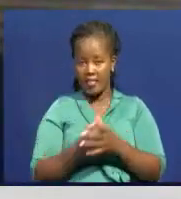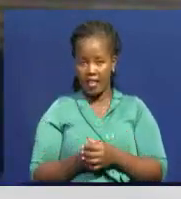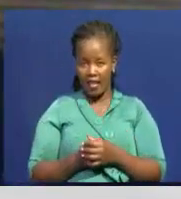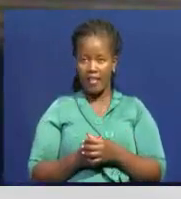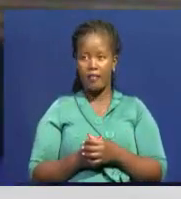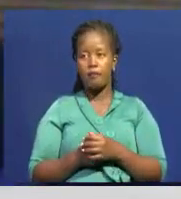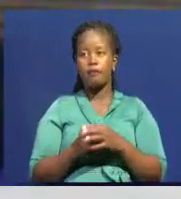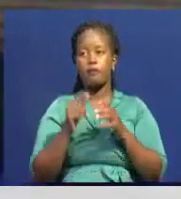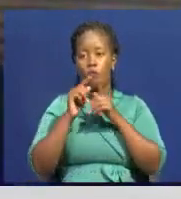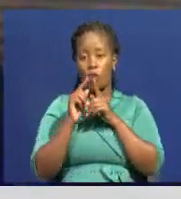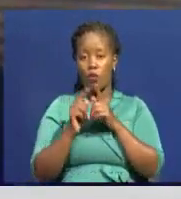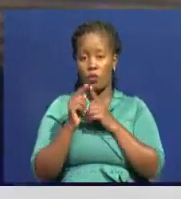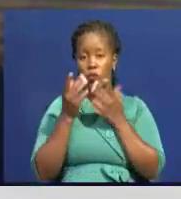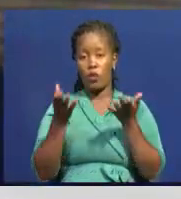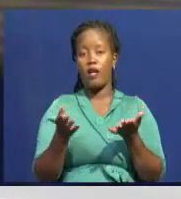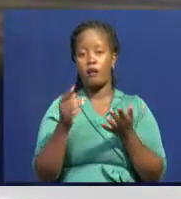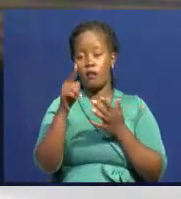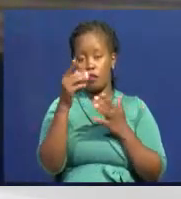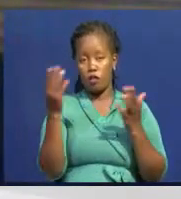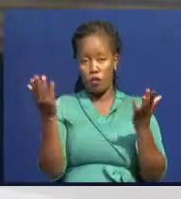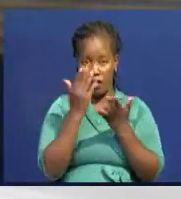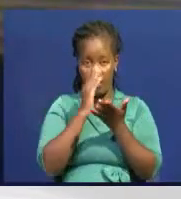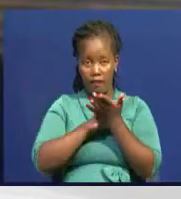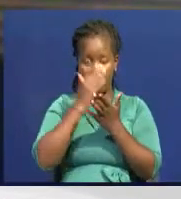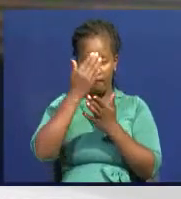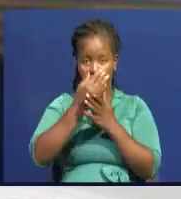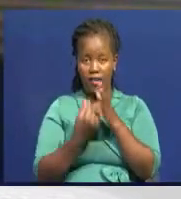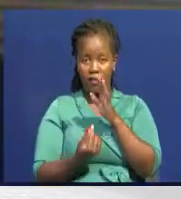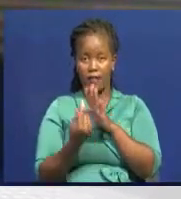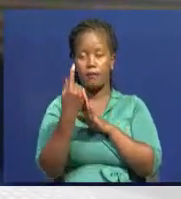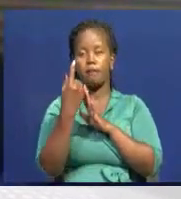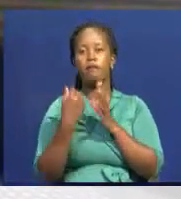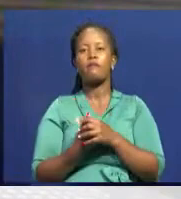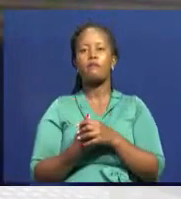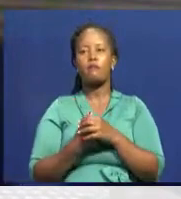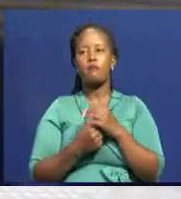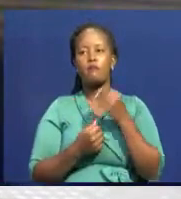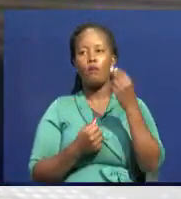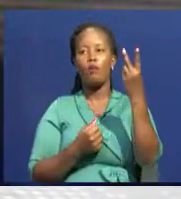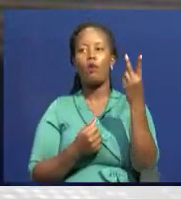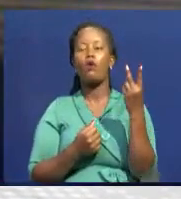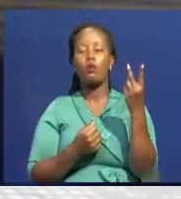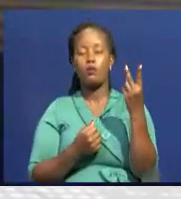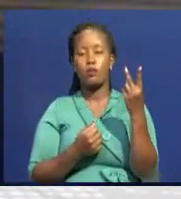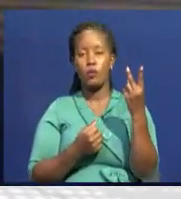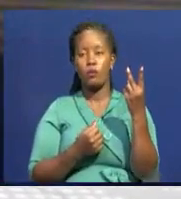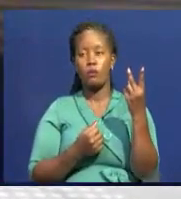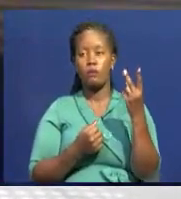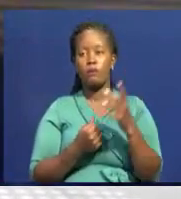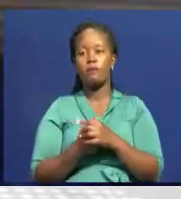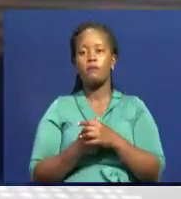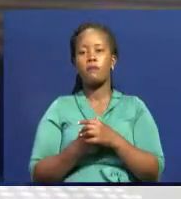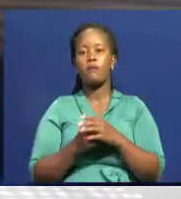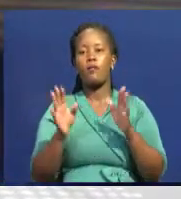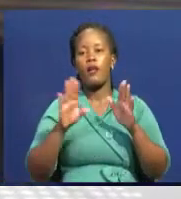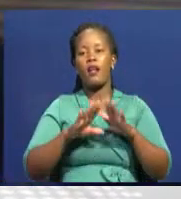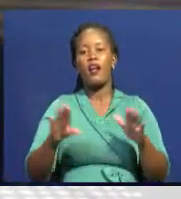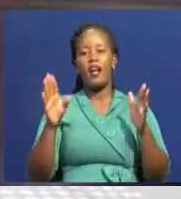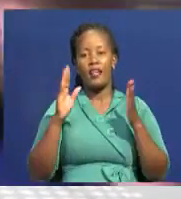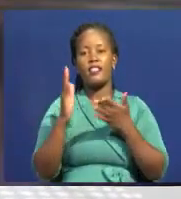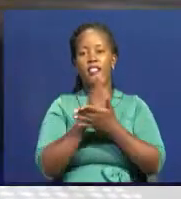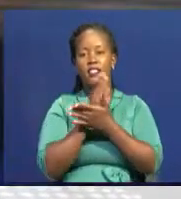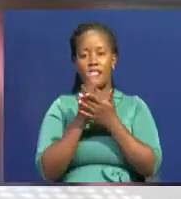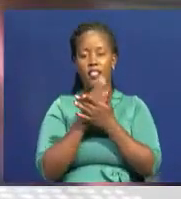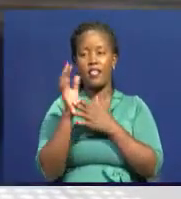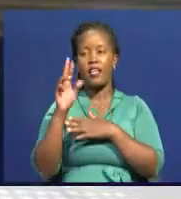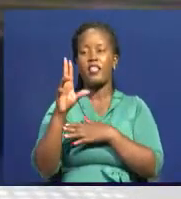Now, this is where these funds come from. That's number one. Number two, and I want to go fairly quickly. The real estate market in the US is